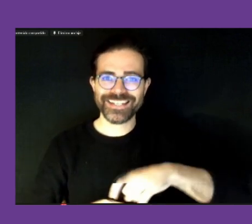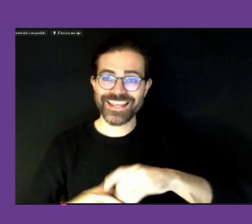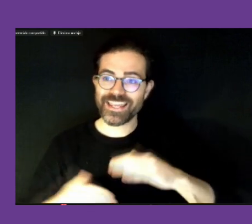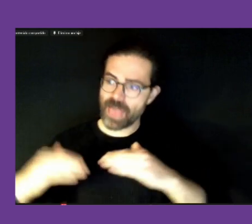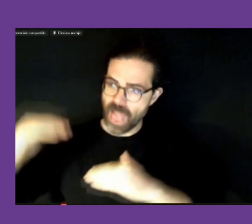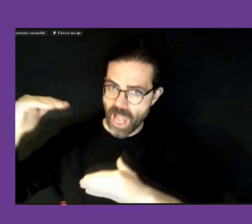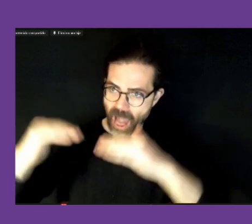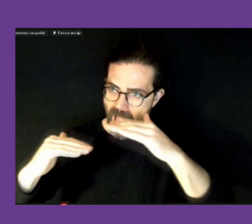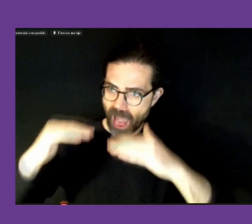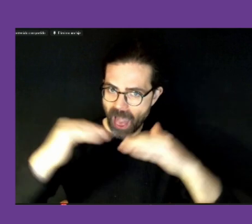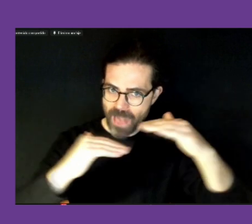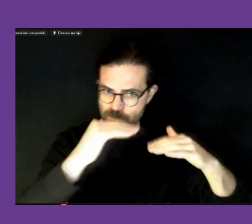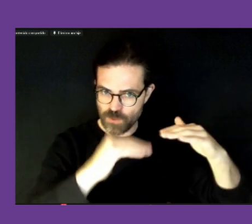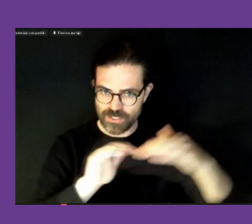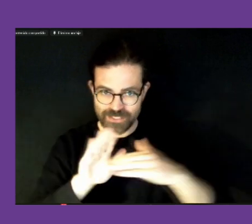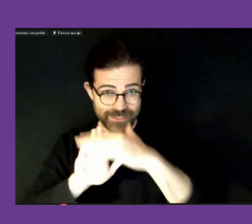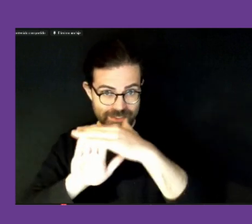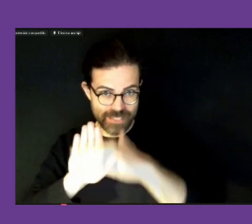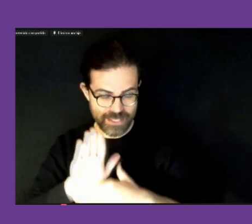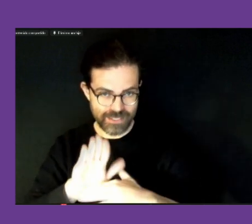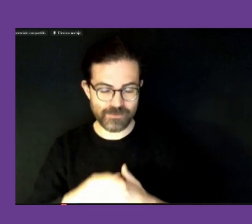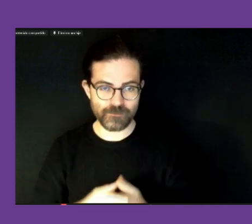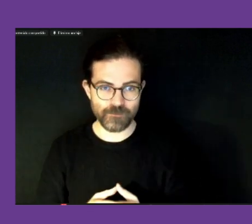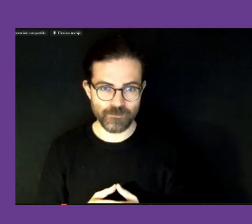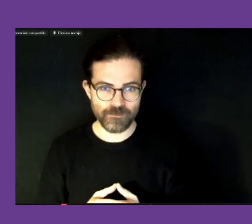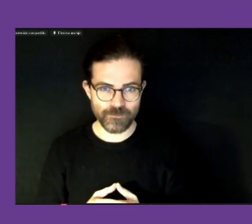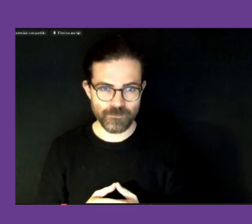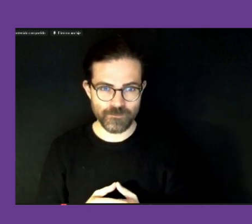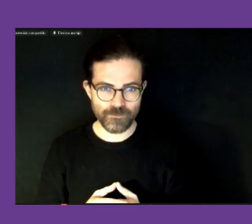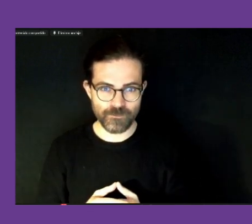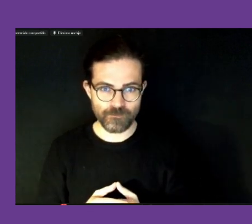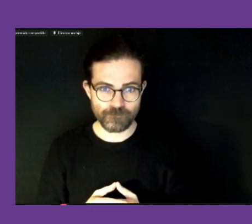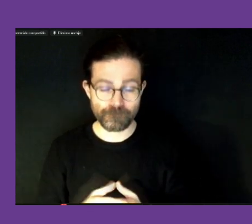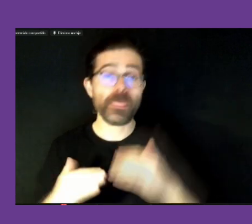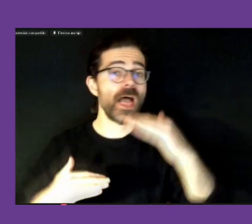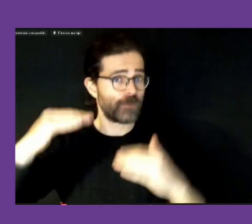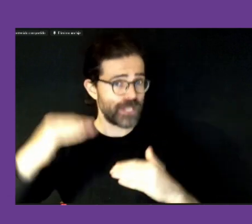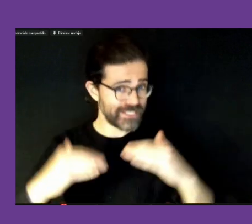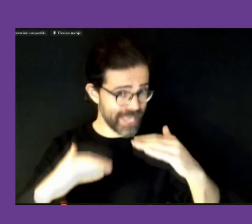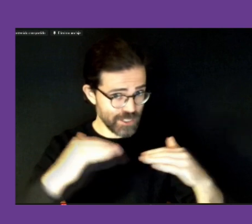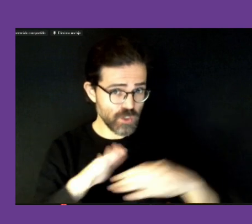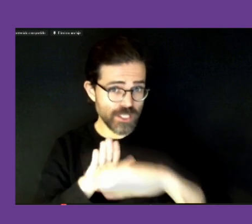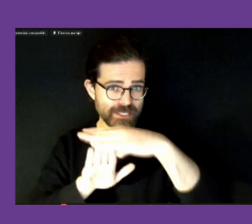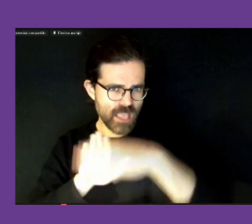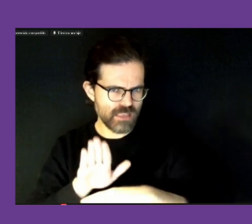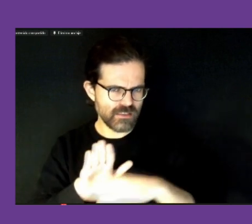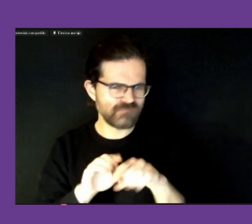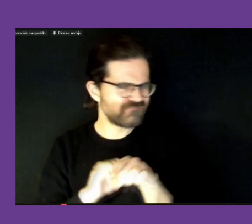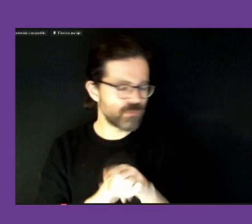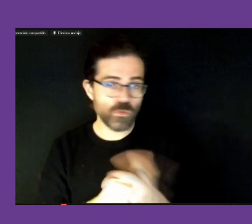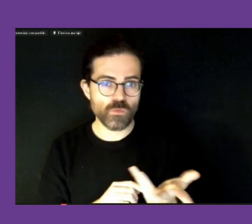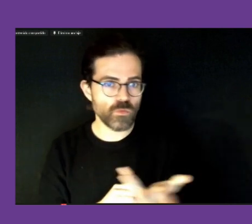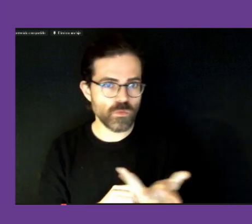it. Also, is always at harmonized standards are always one method, one way of assuming the presumption